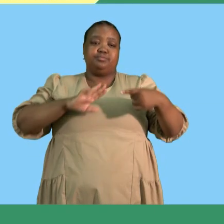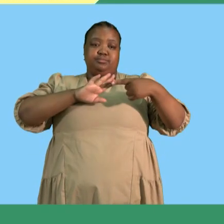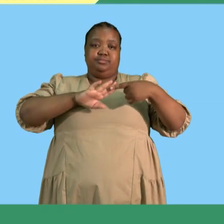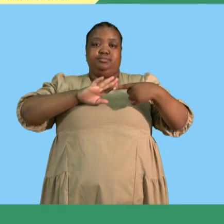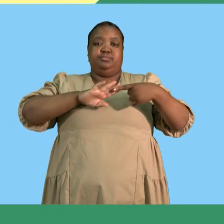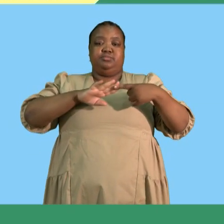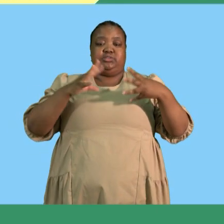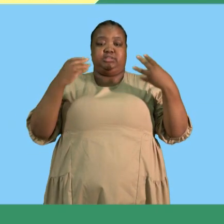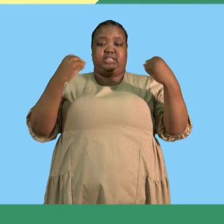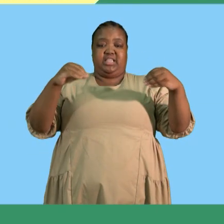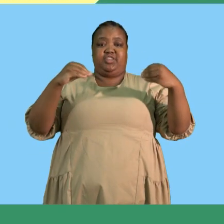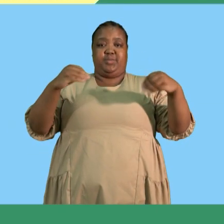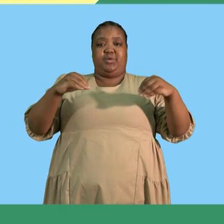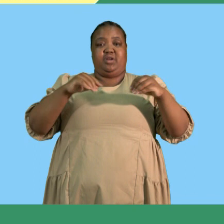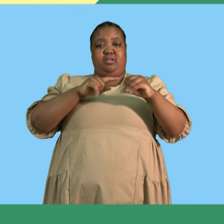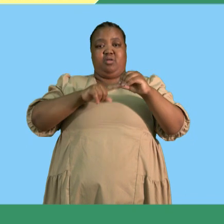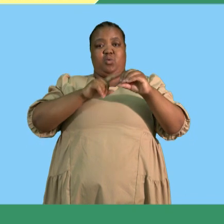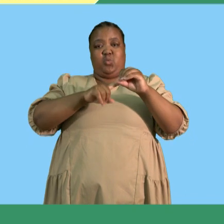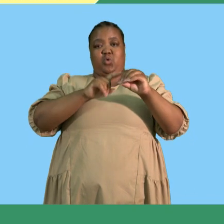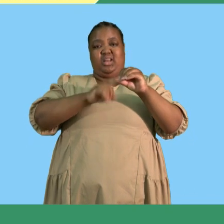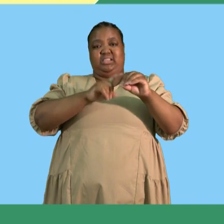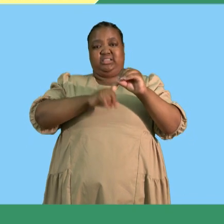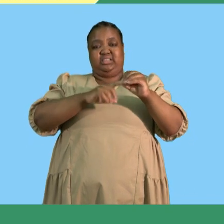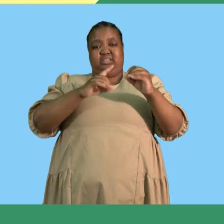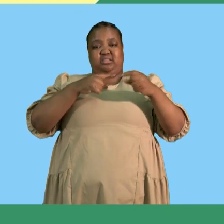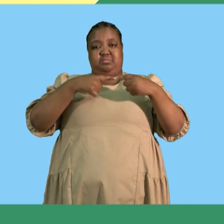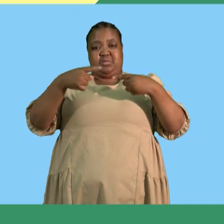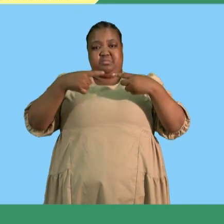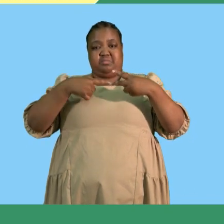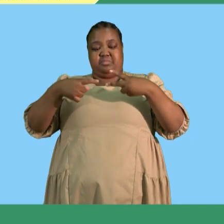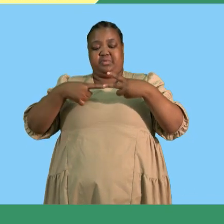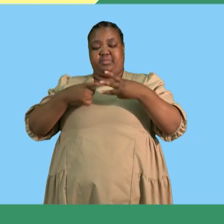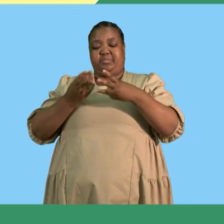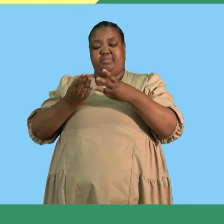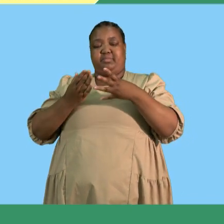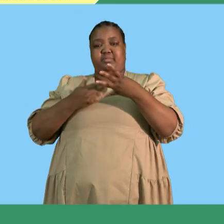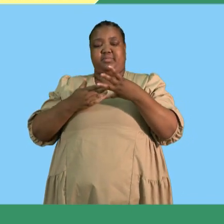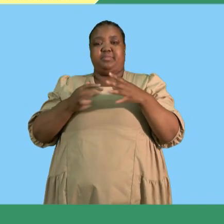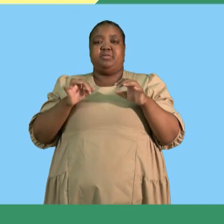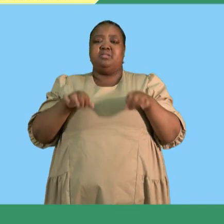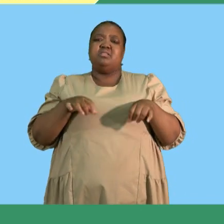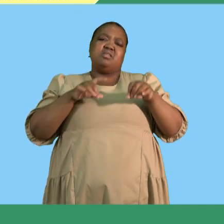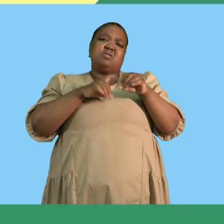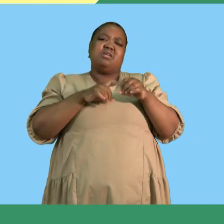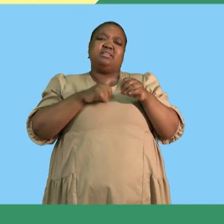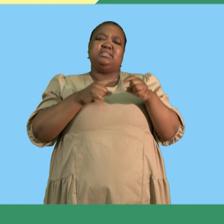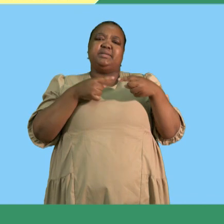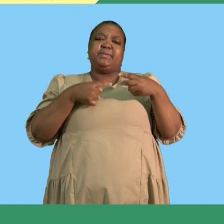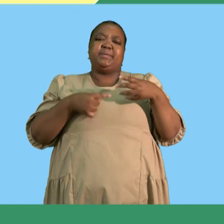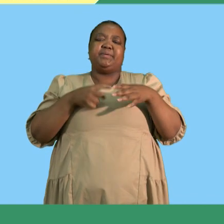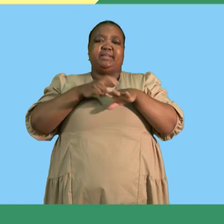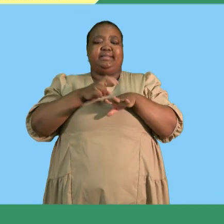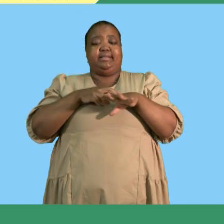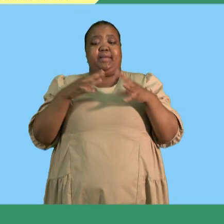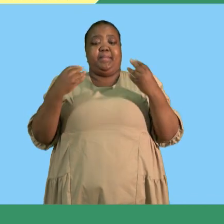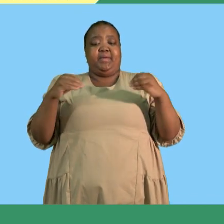one, which is called entrepreneurial qualities. So you must know the different qualities that are needed in